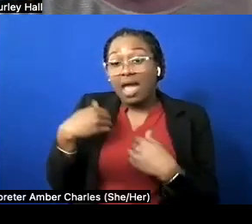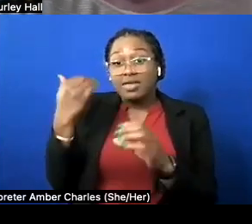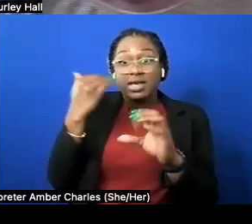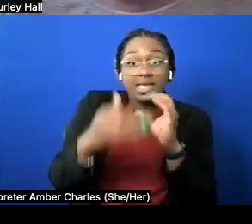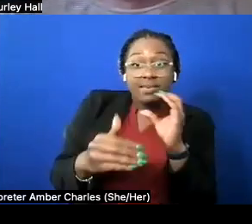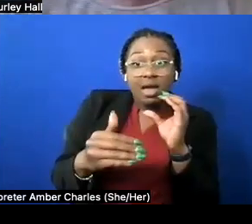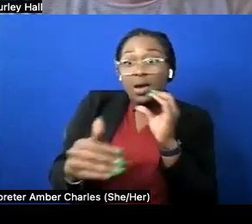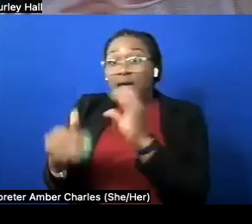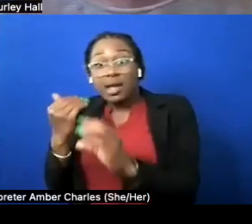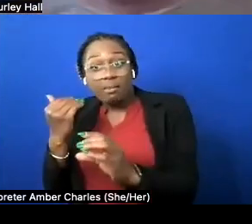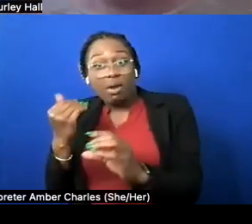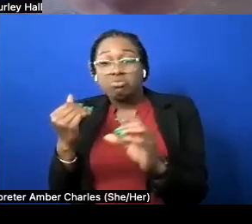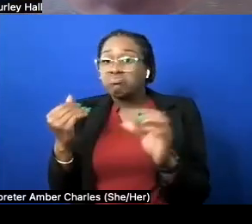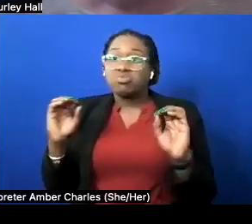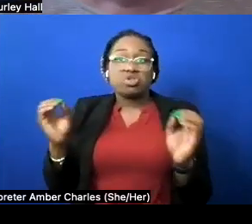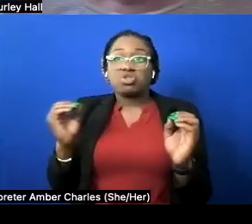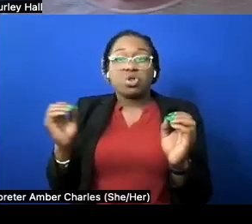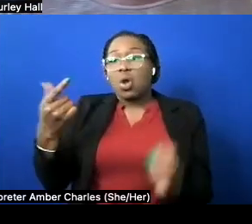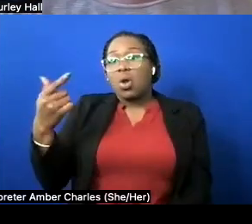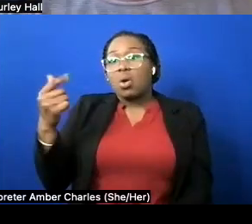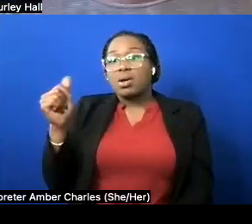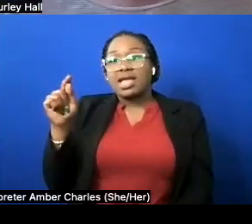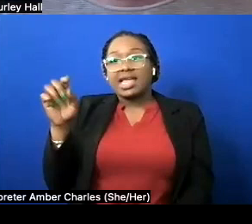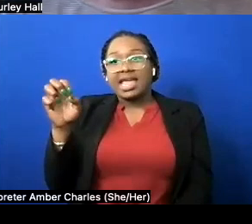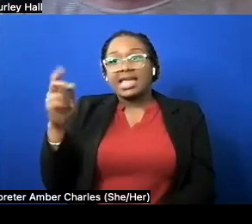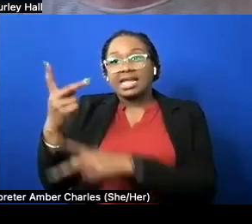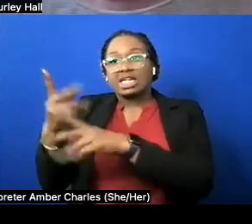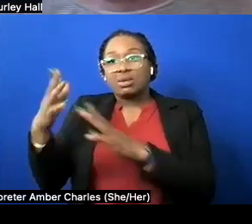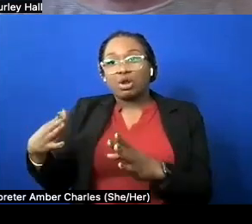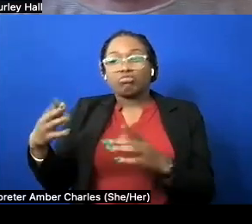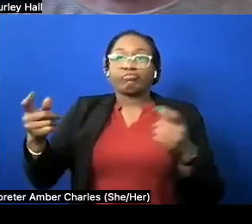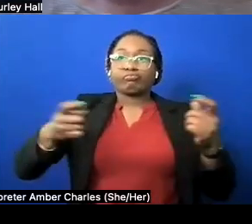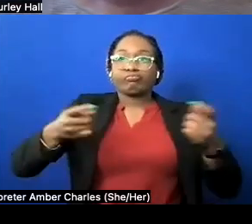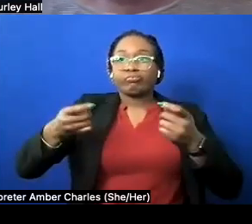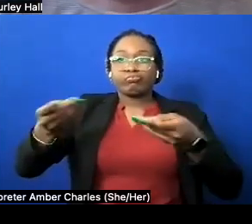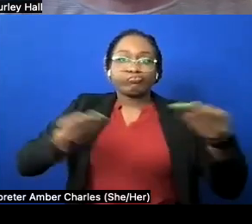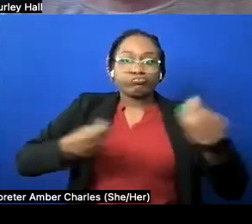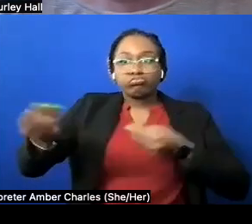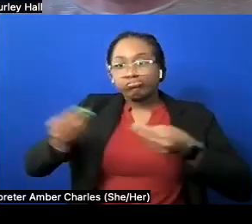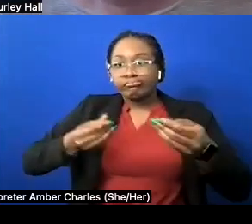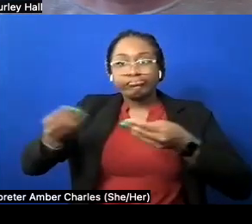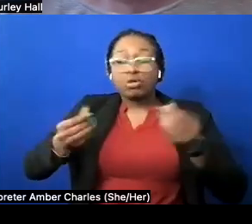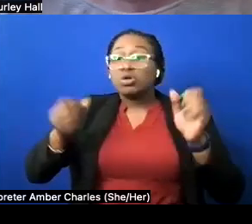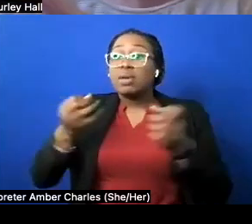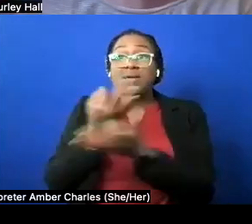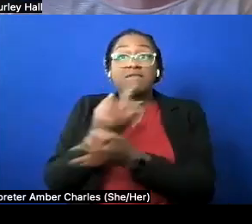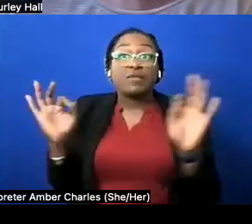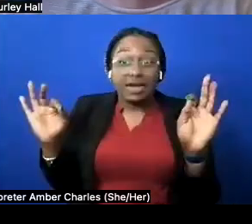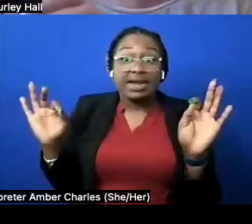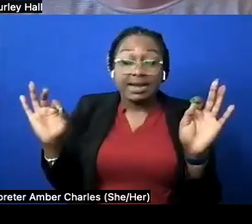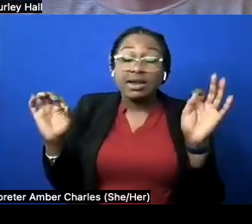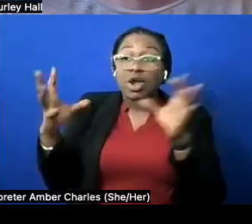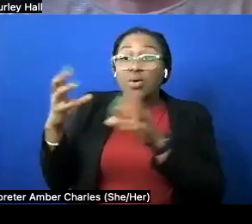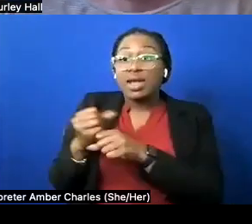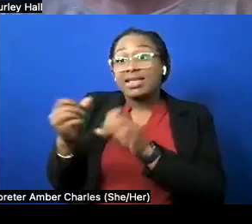yours, then there is no gatekeeper. There is no gatekeeper. You can be unfiltered, unfettered, free. You can get the messages